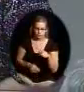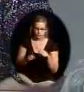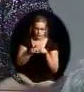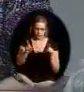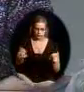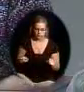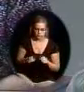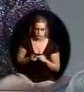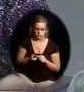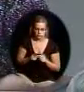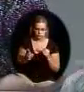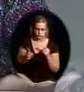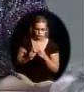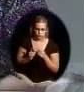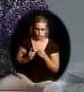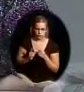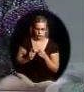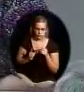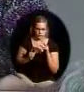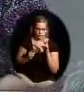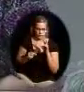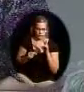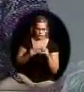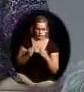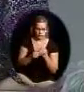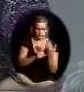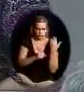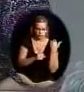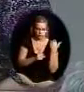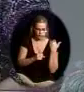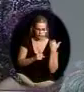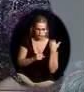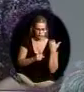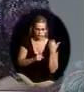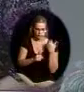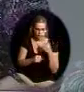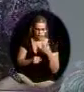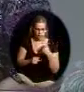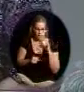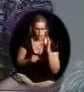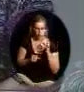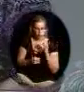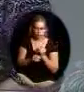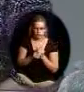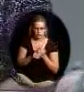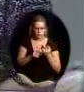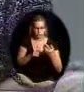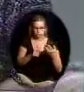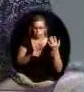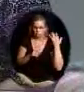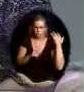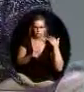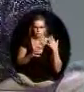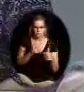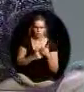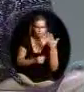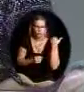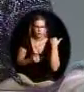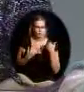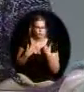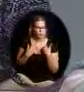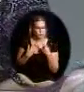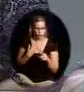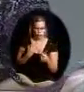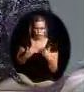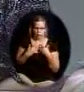scorecard, we go back, how far? 7 years on the balanced scorecard, I believe. But I'll get you back as far as we can. So we've got that information. You